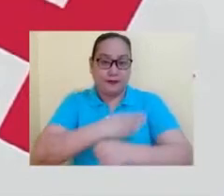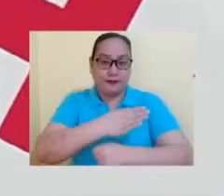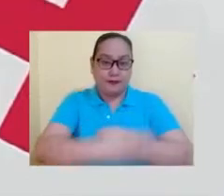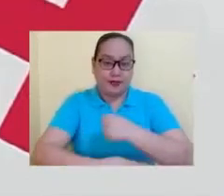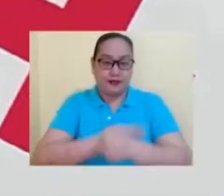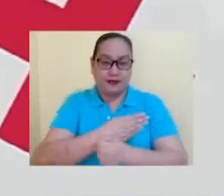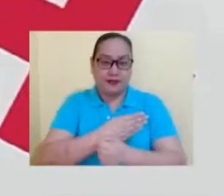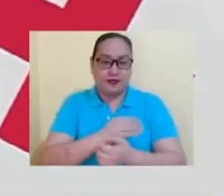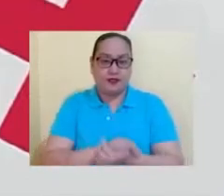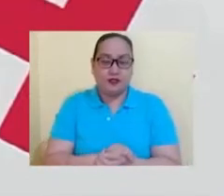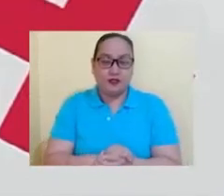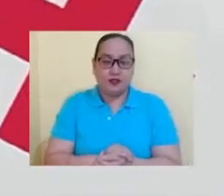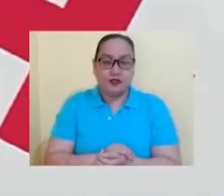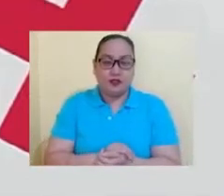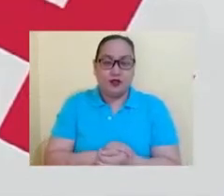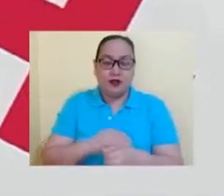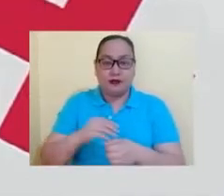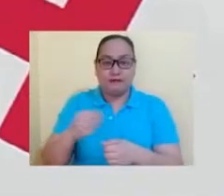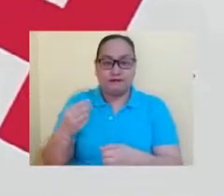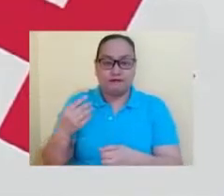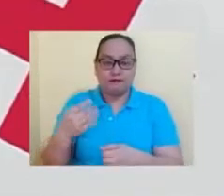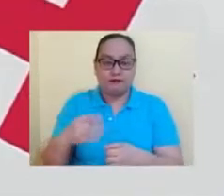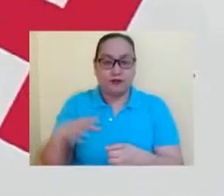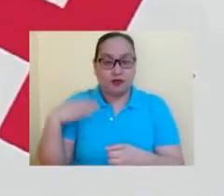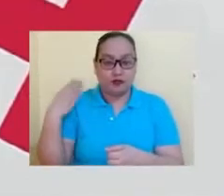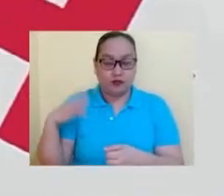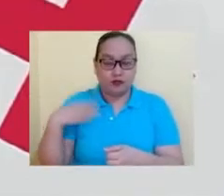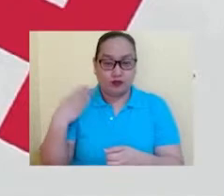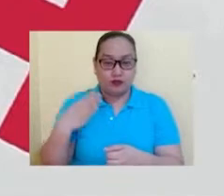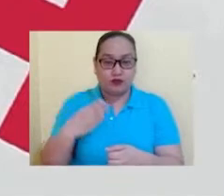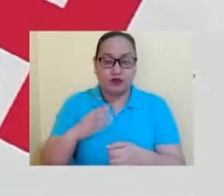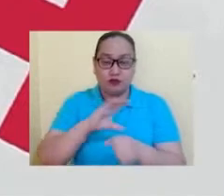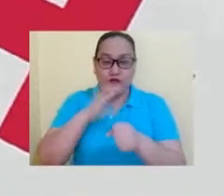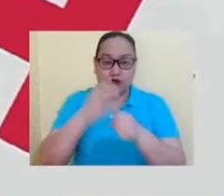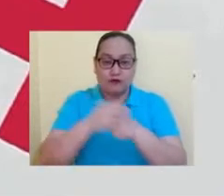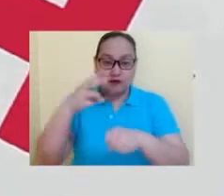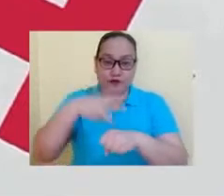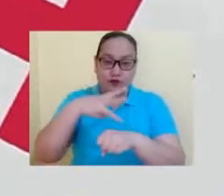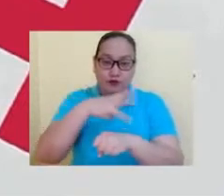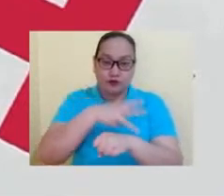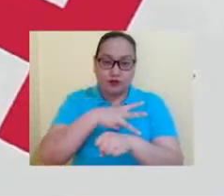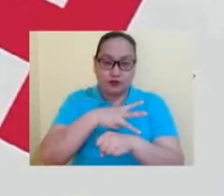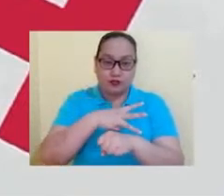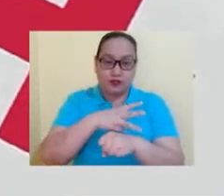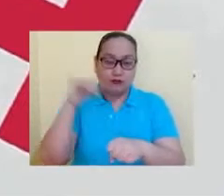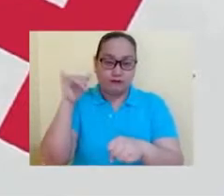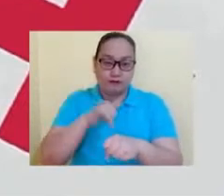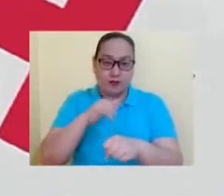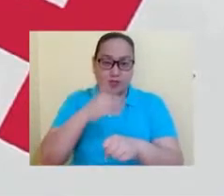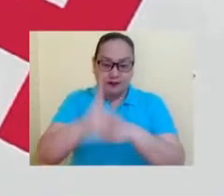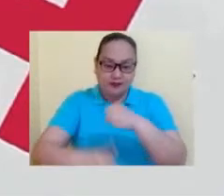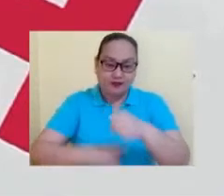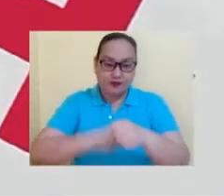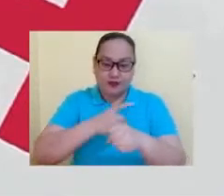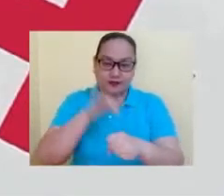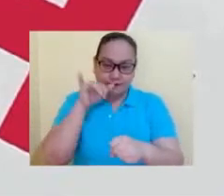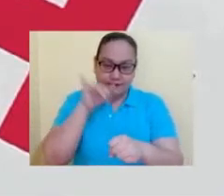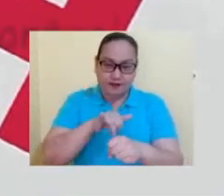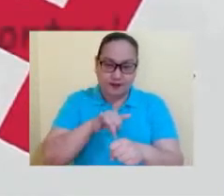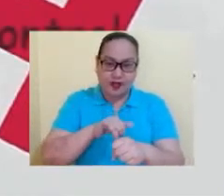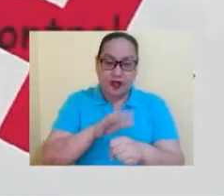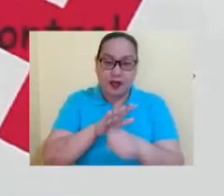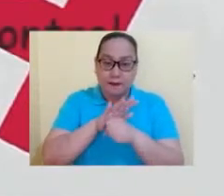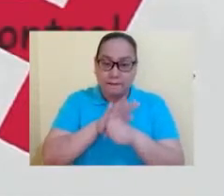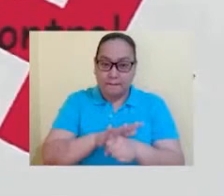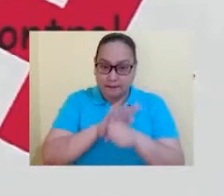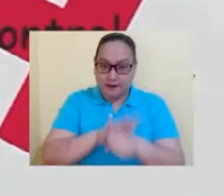hand, it's a piece of material used either to cover wounds, to keep dressings in place, to apply